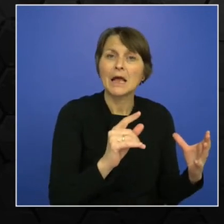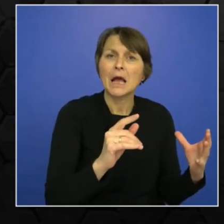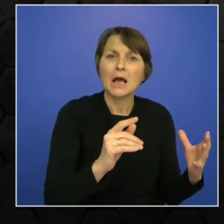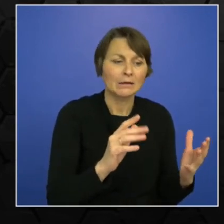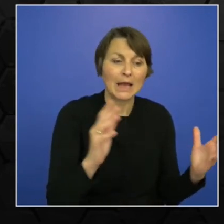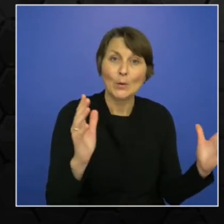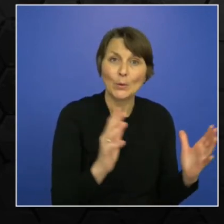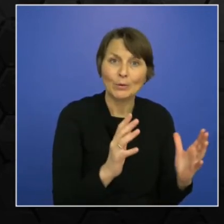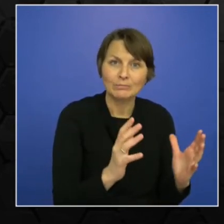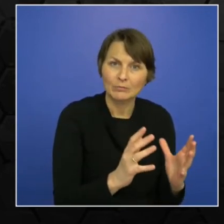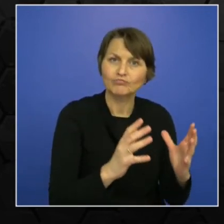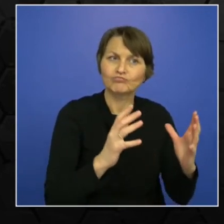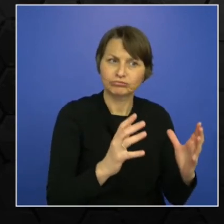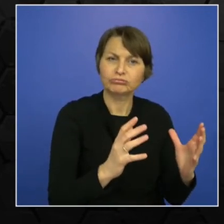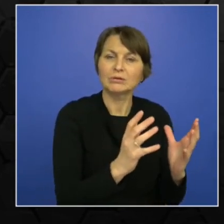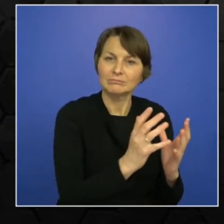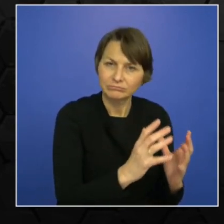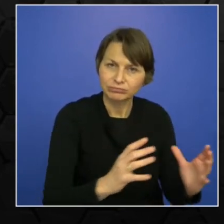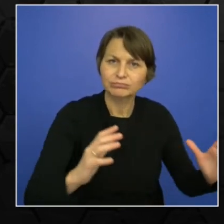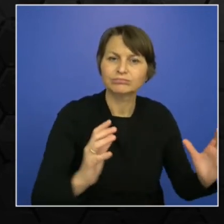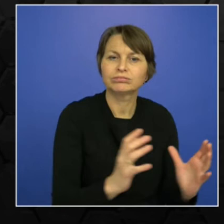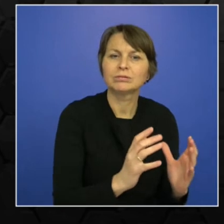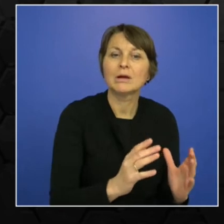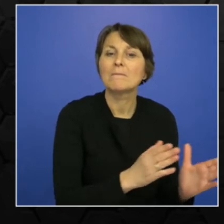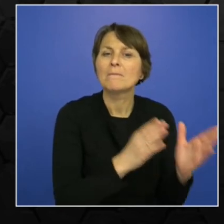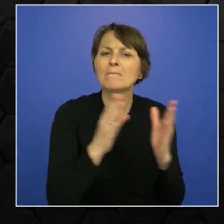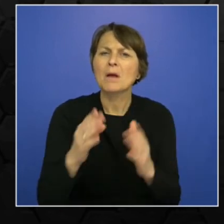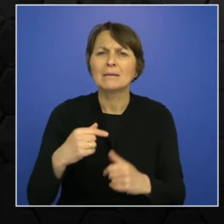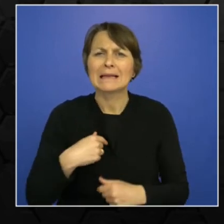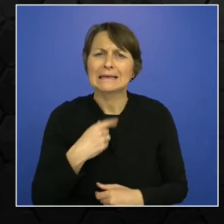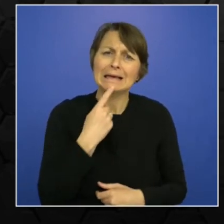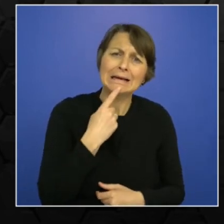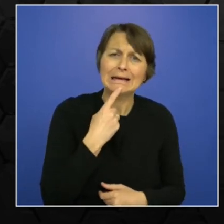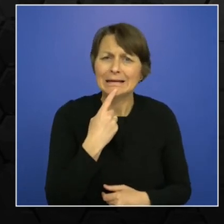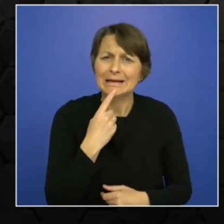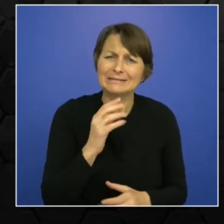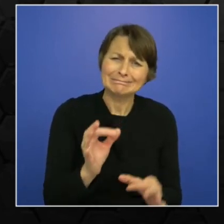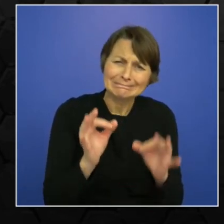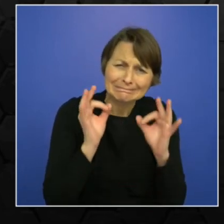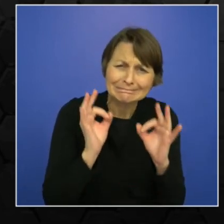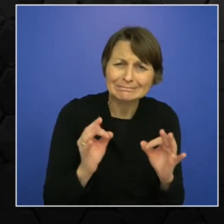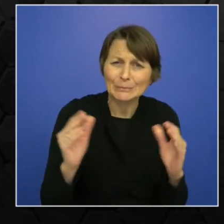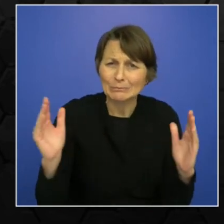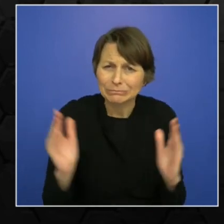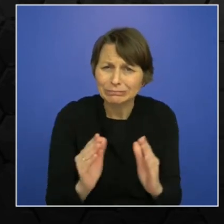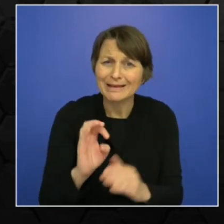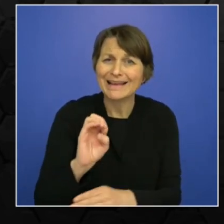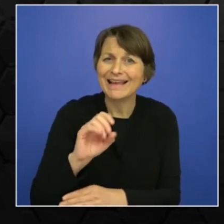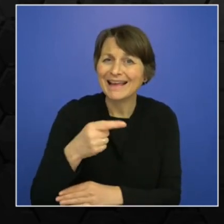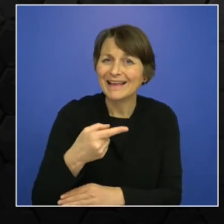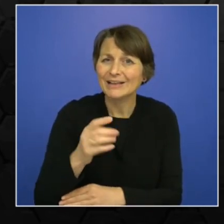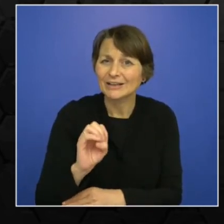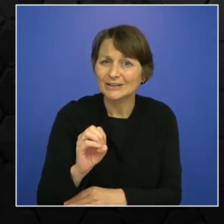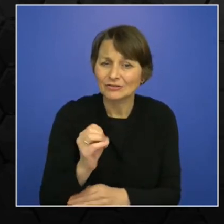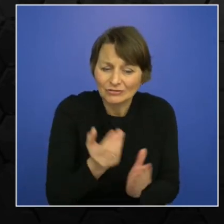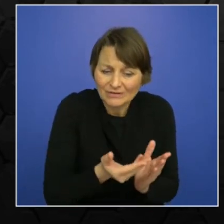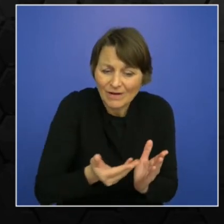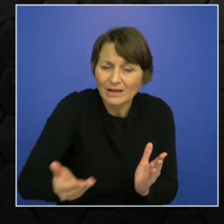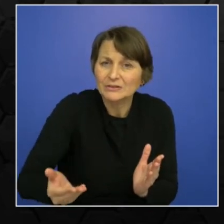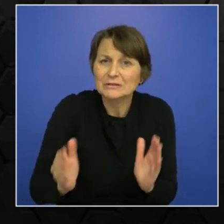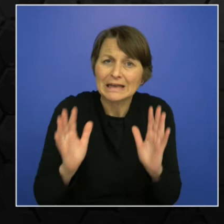accuracy for edge devices. What we need to do is to get up and get a